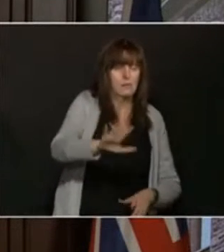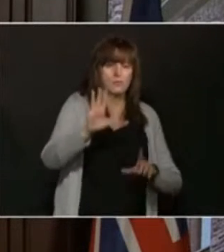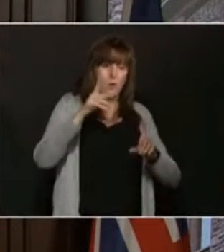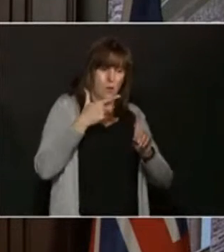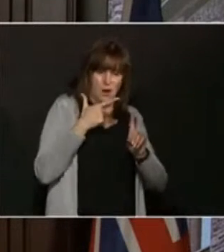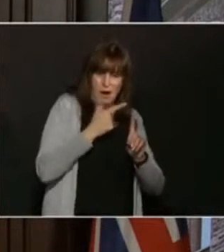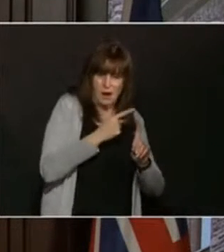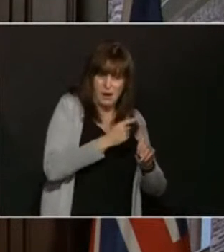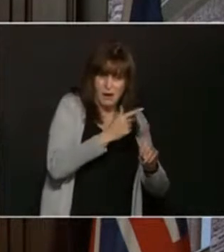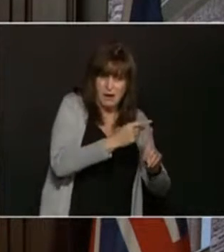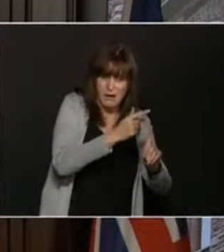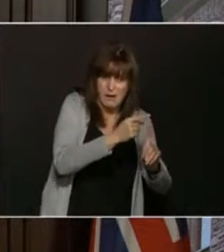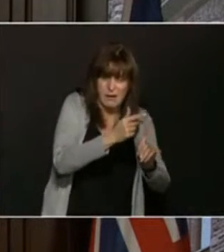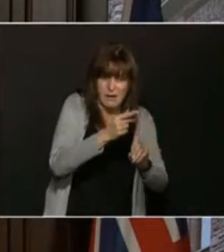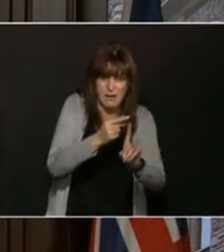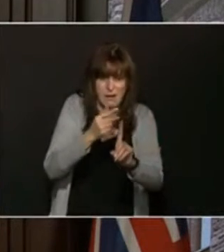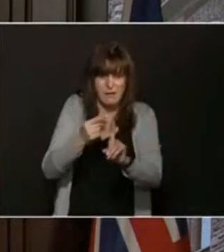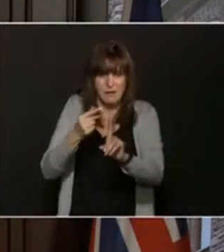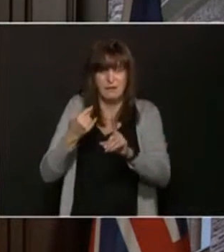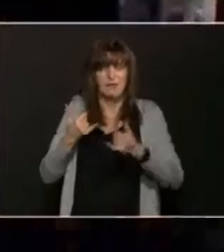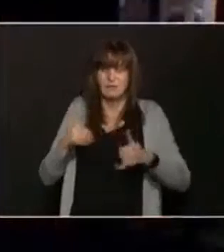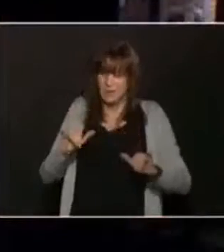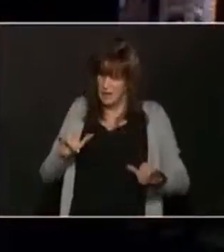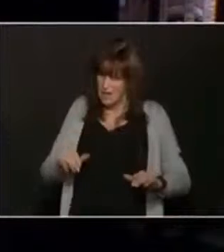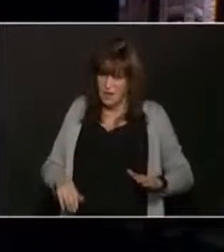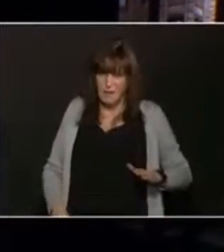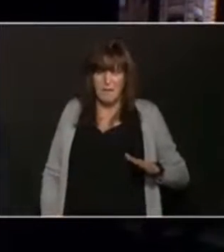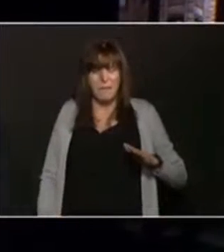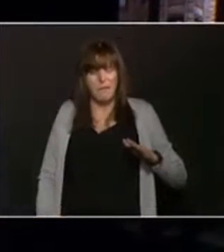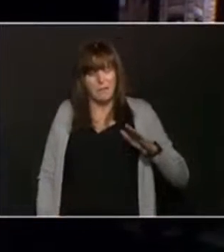penetration with the vaccine. Follow-up.